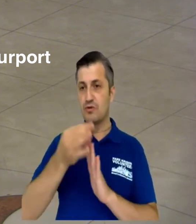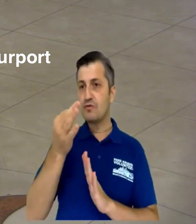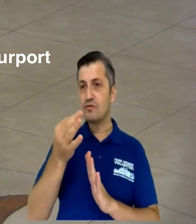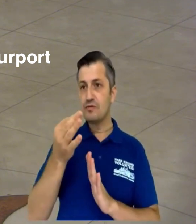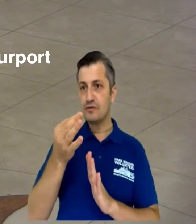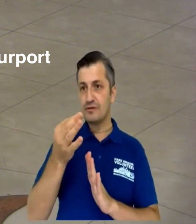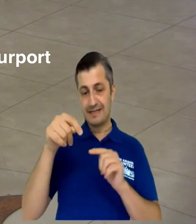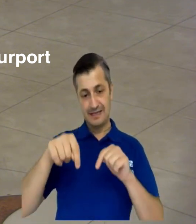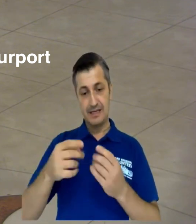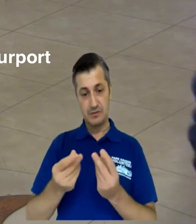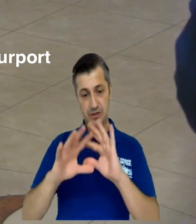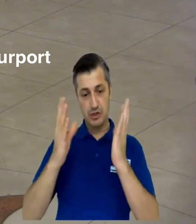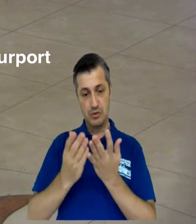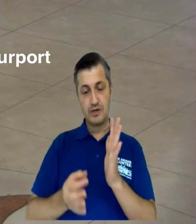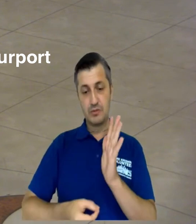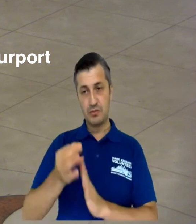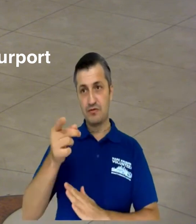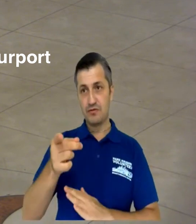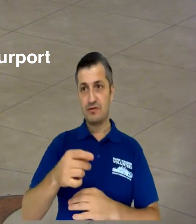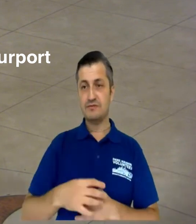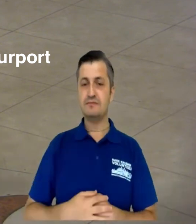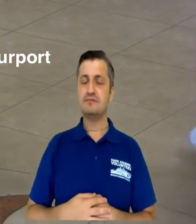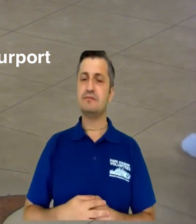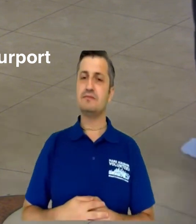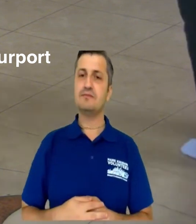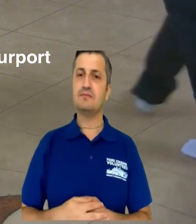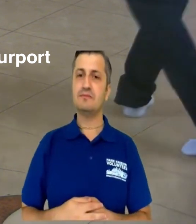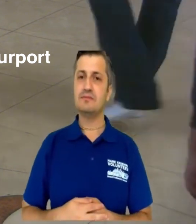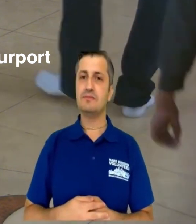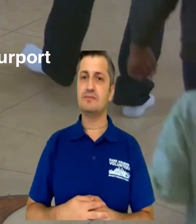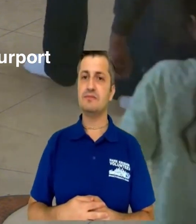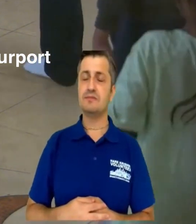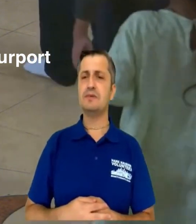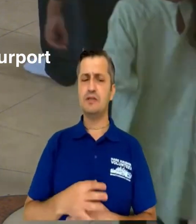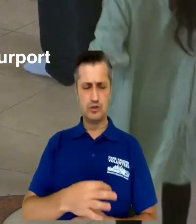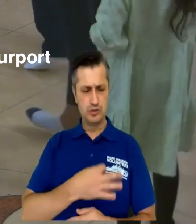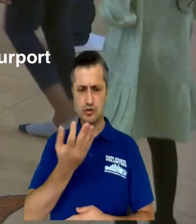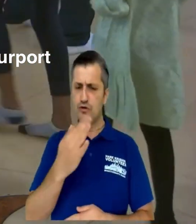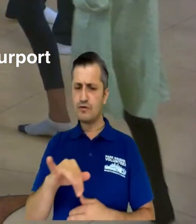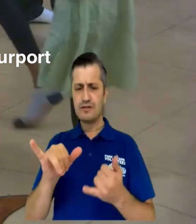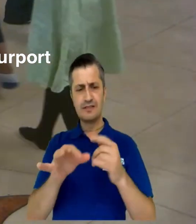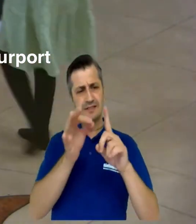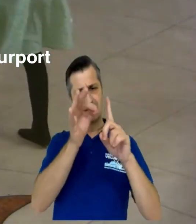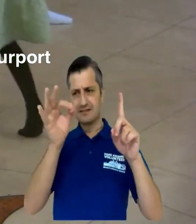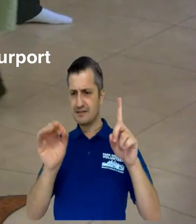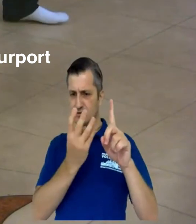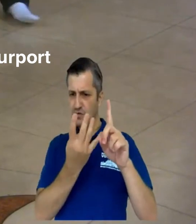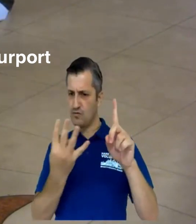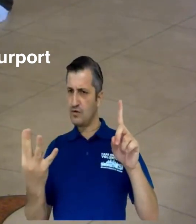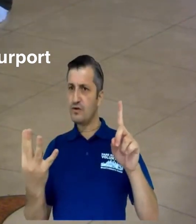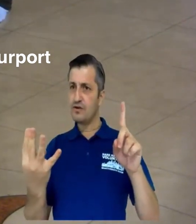world. The living entities are essentially the parts and parcels of the Supreme Lord, and he is